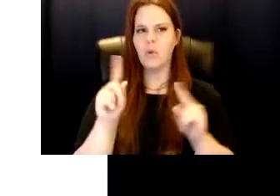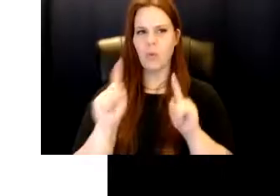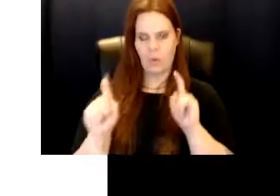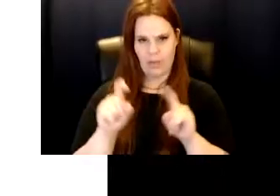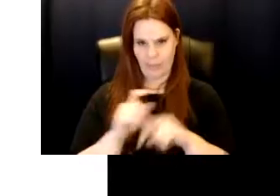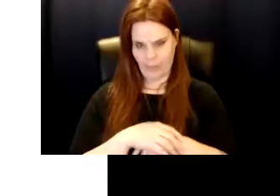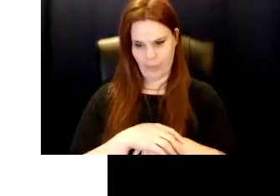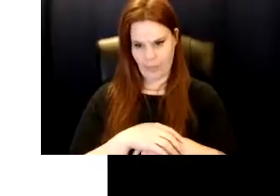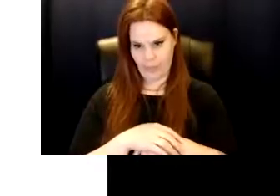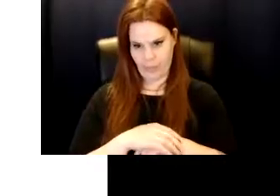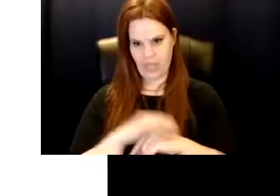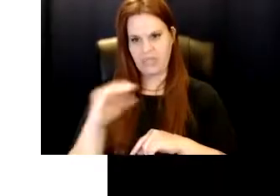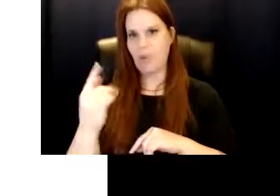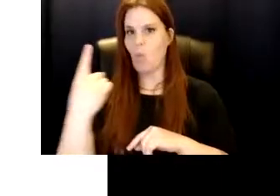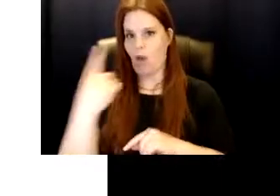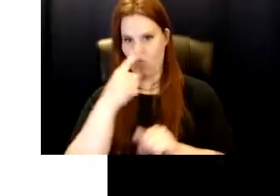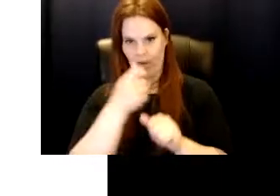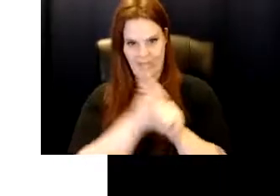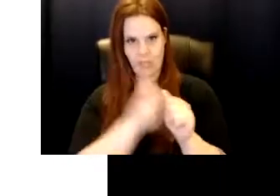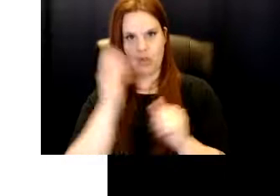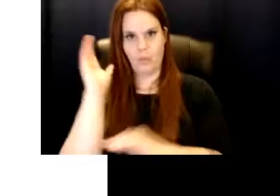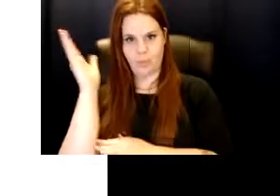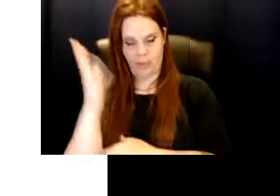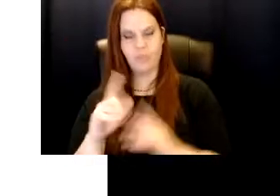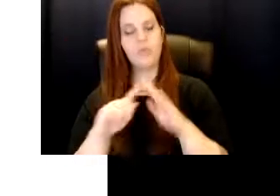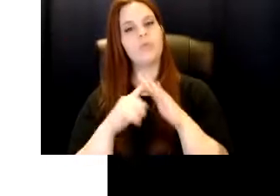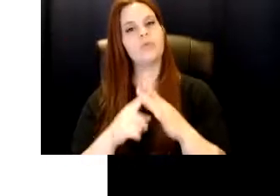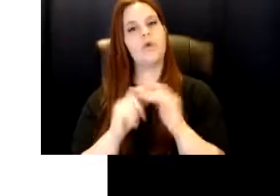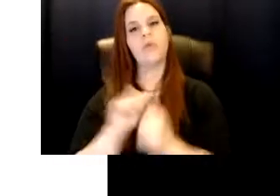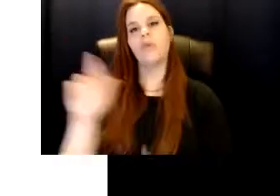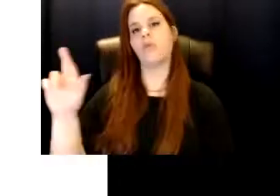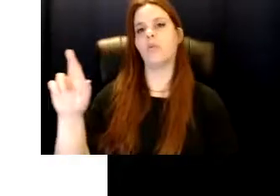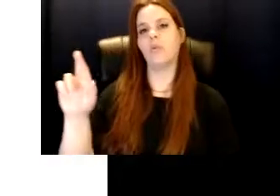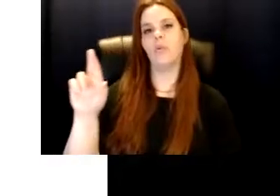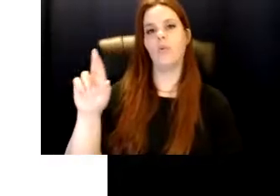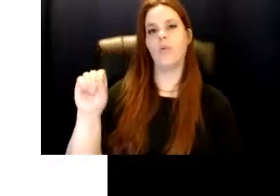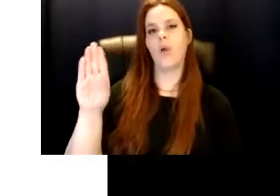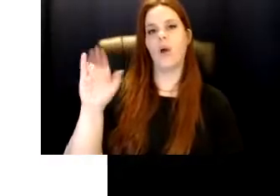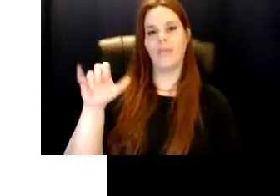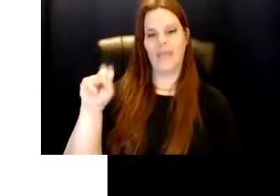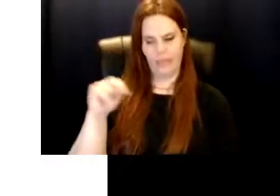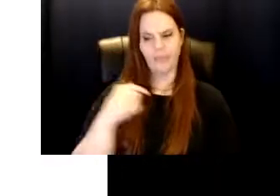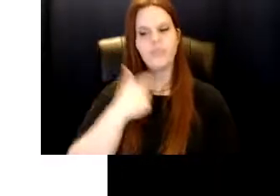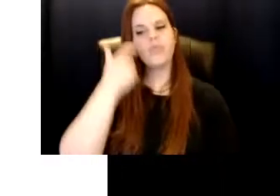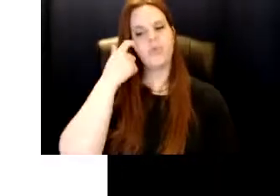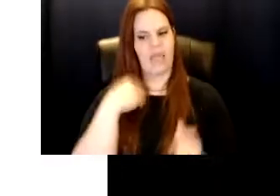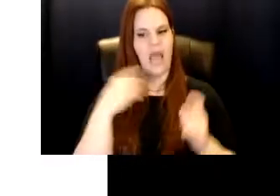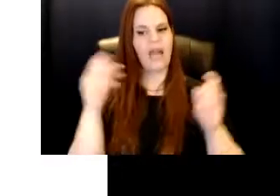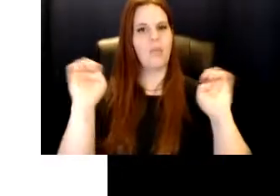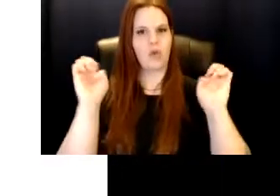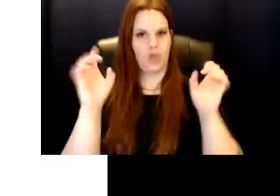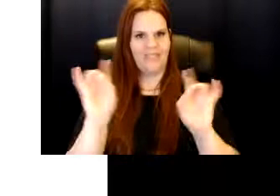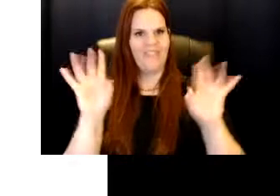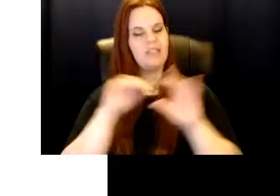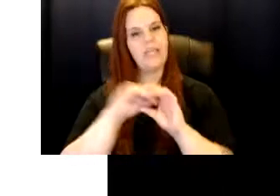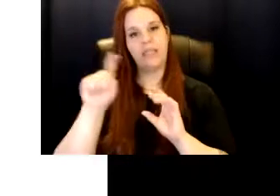like I'll have one for each of the presenters. We'll begin with Robin. We recently had an emergency disaster in Texas, and many